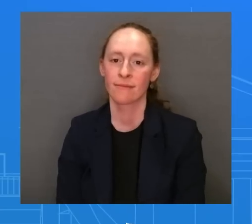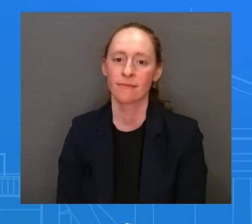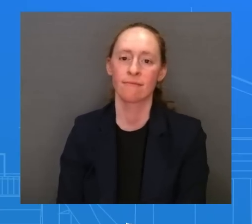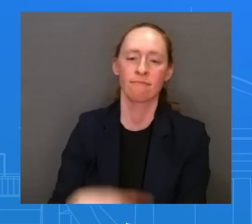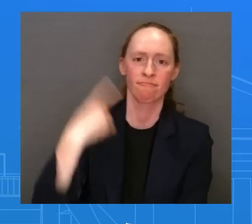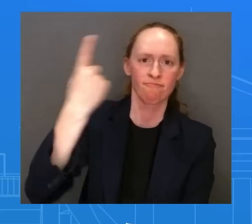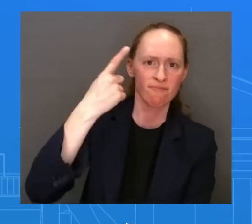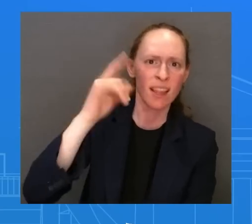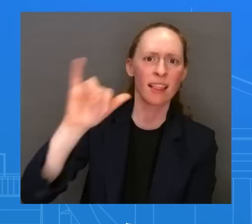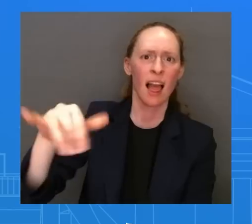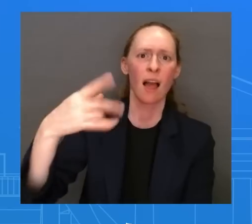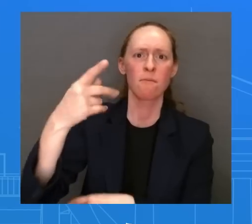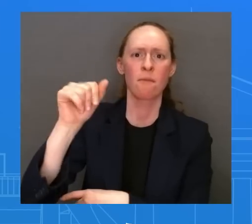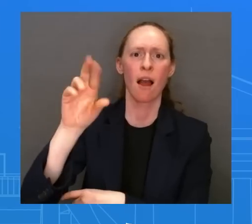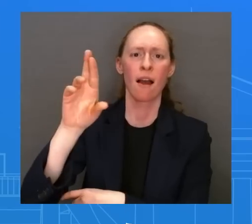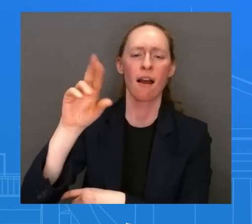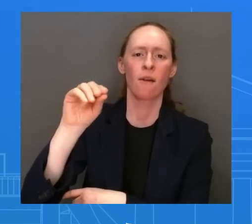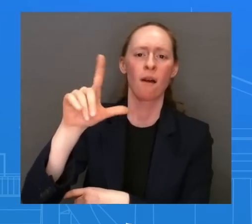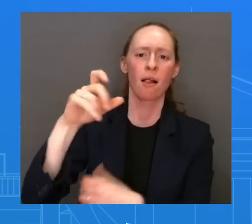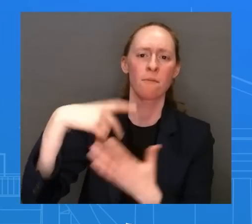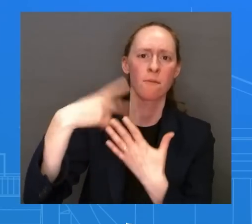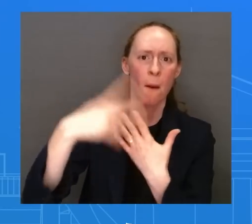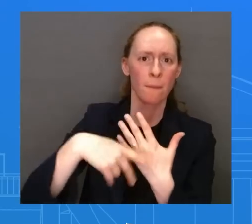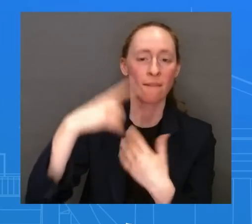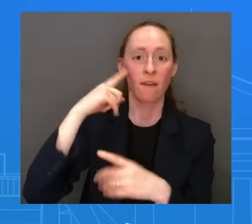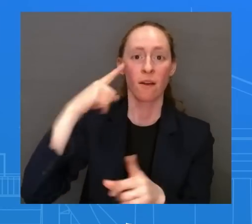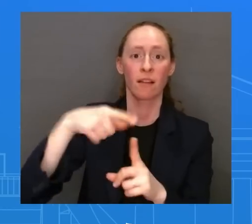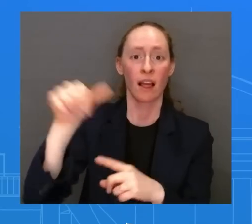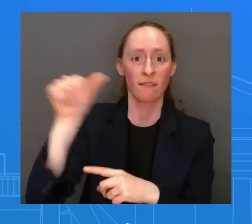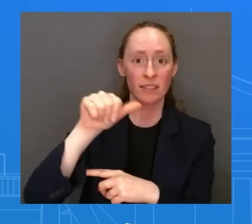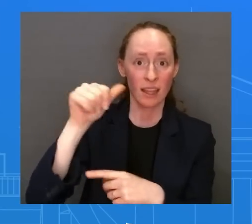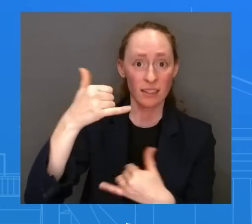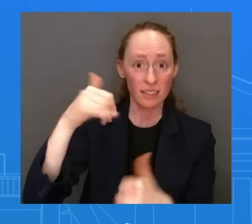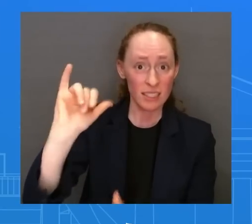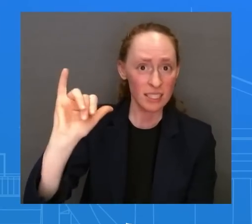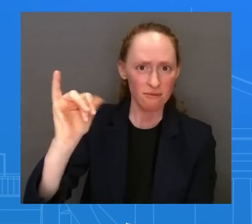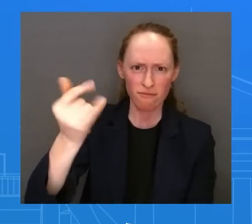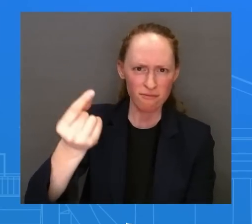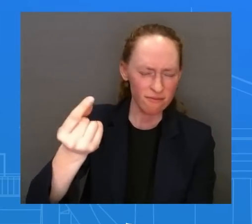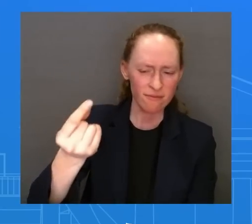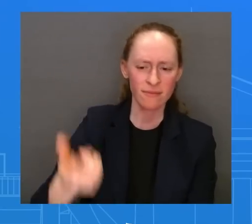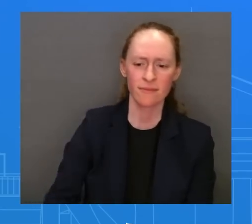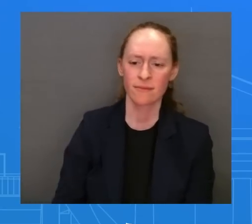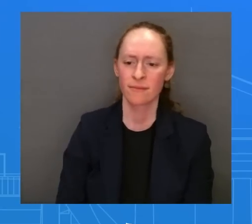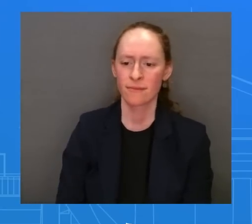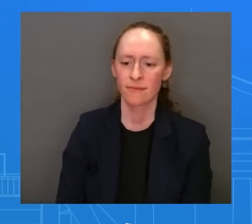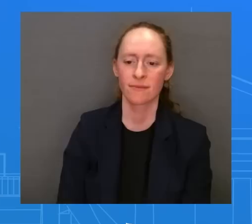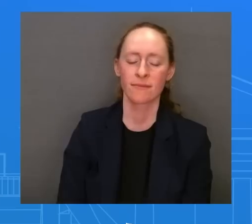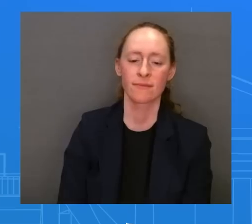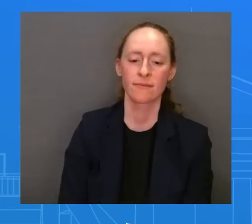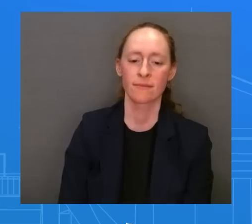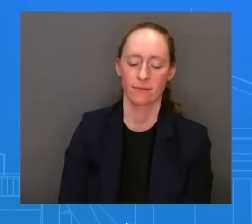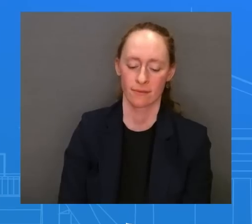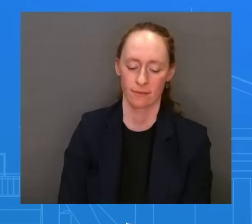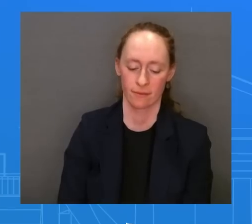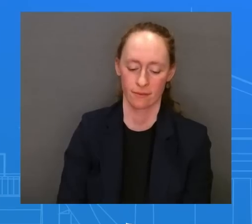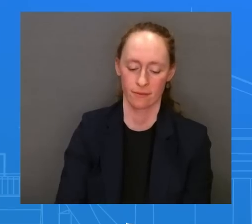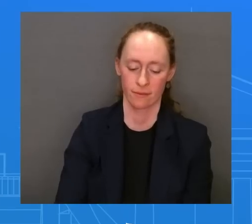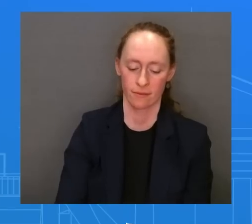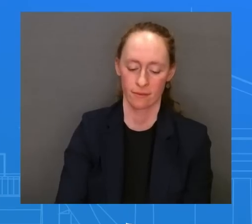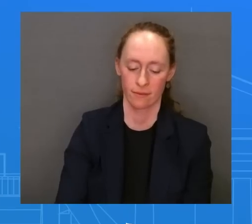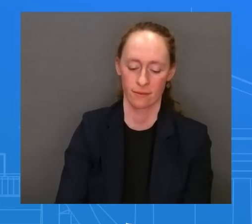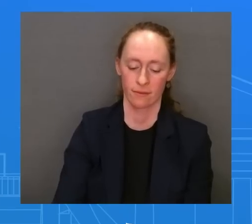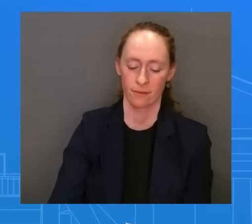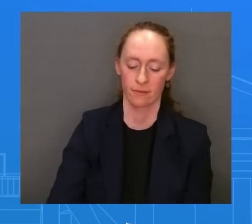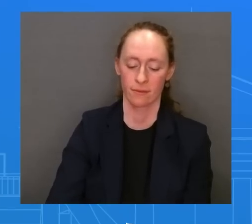what's going to happen to them I think I'd have to let me take that question uh and but I'll also while I do that I'm going to refer you to the state department